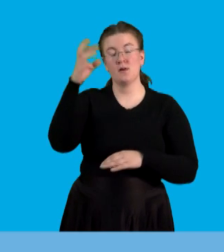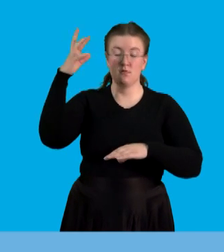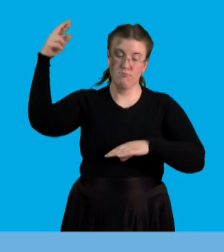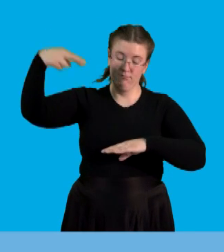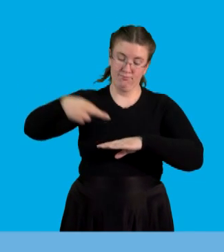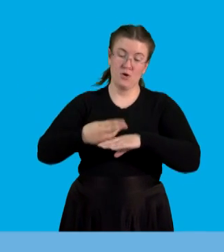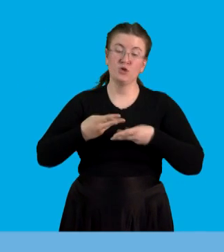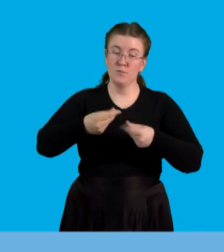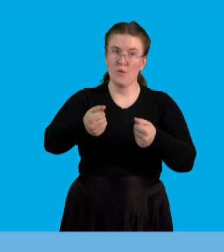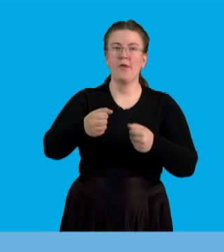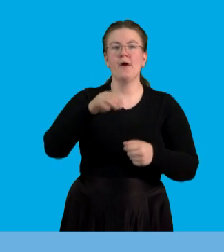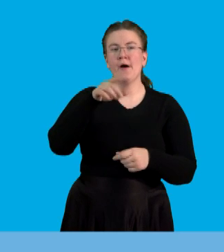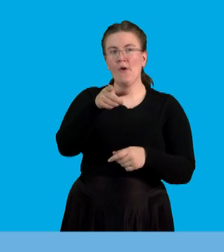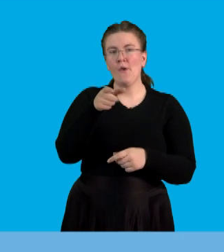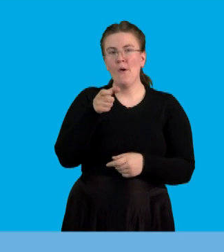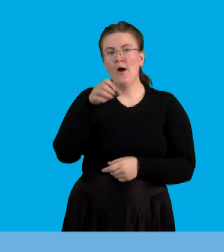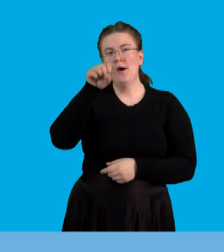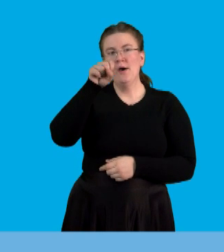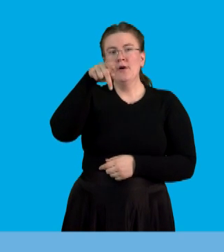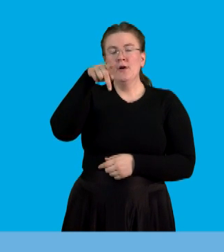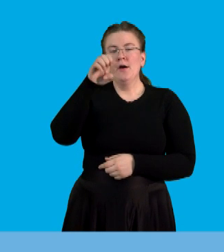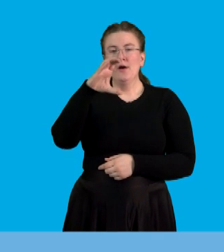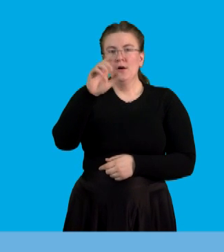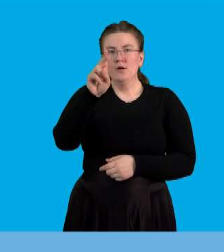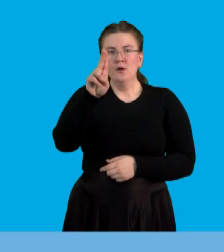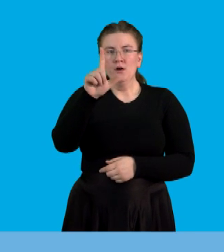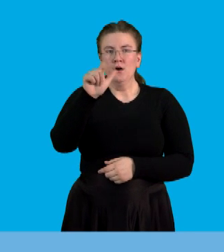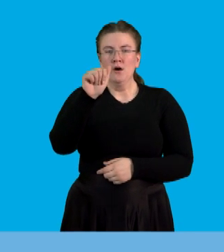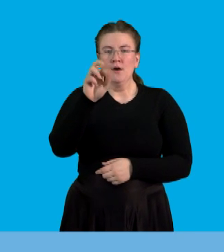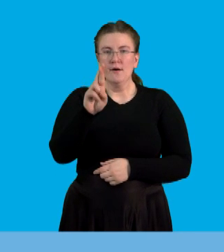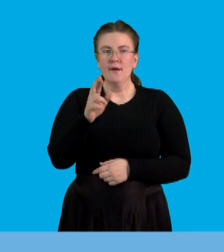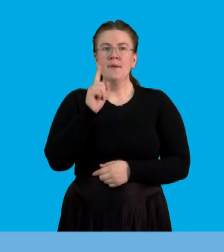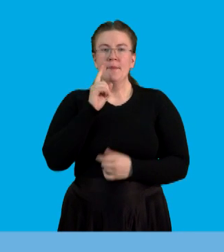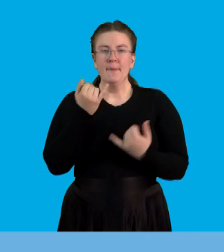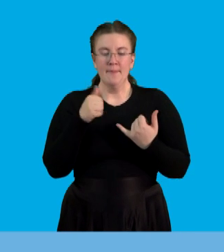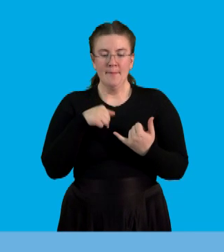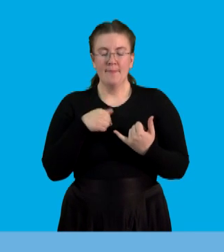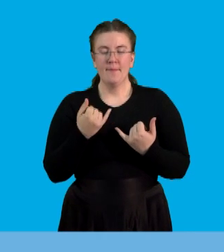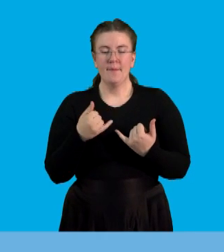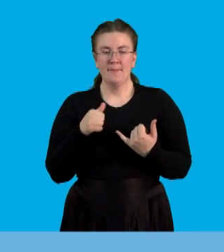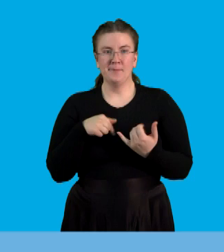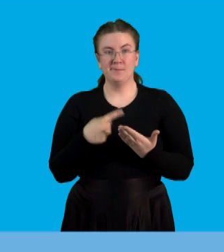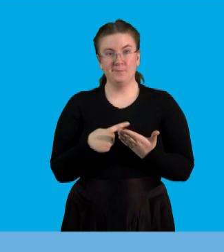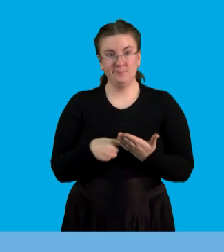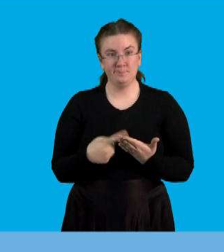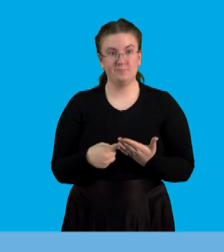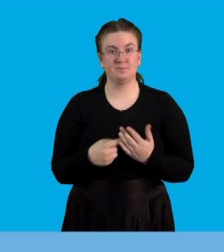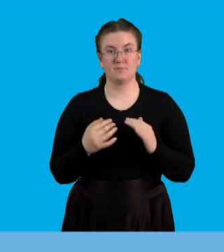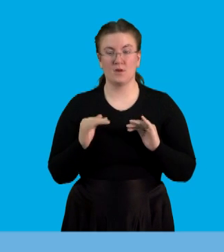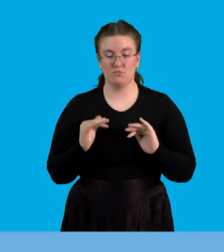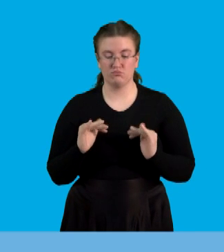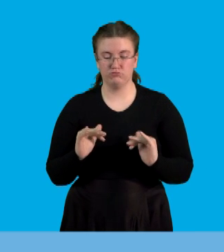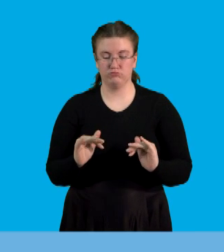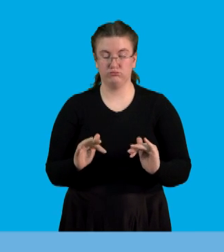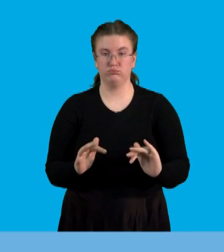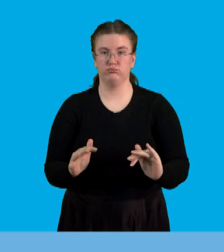a specular image or a specular reflection. However, because we are talking about a rough or irregular surface, the